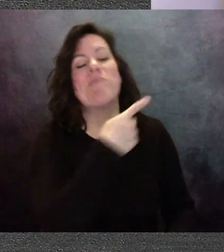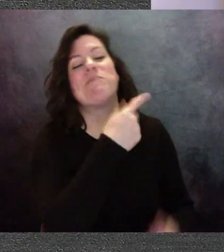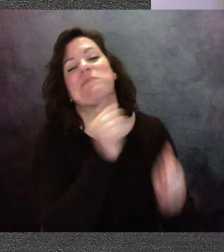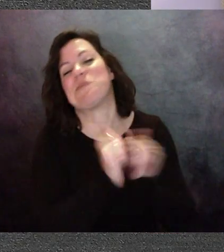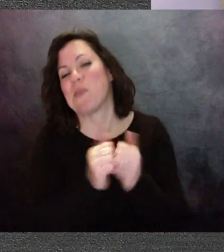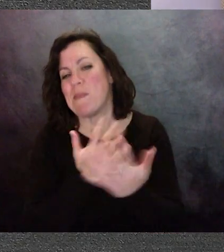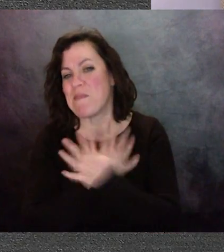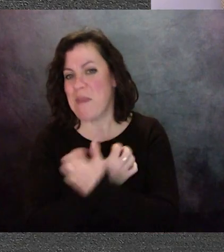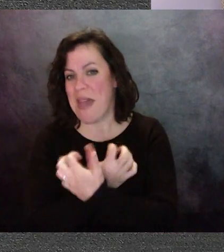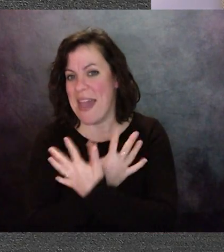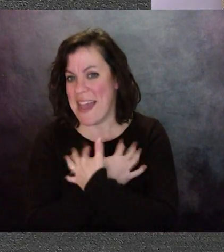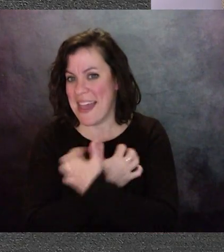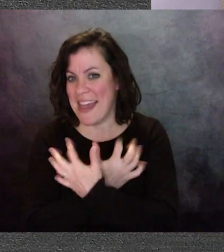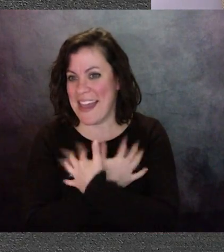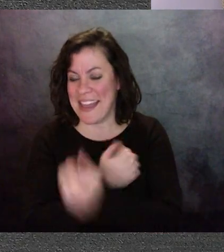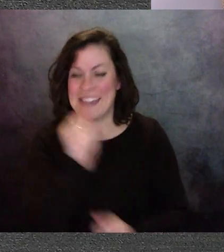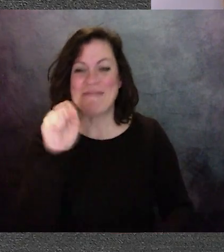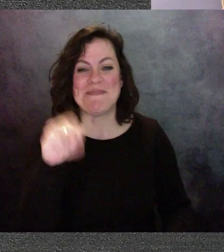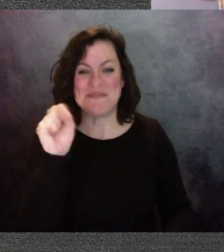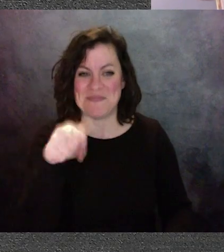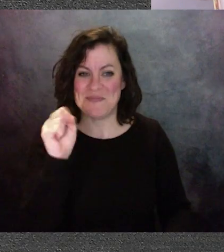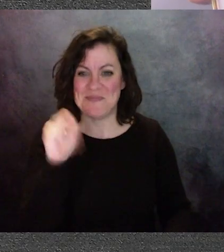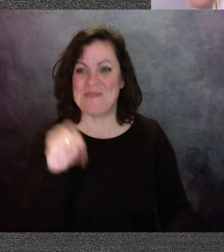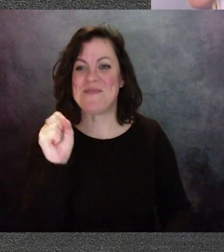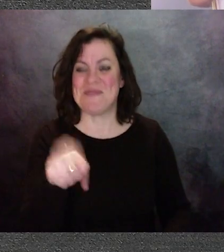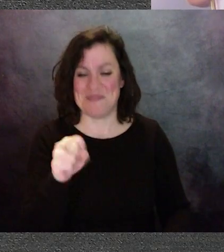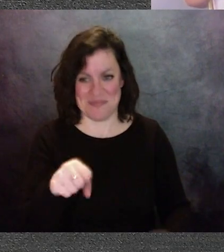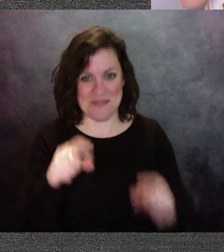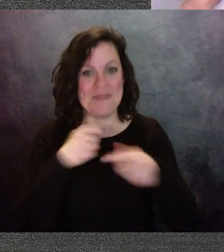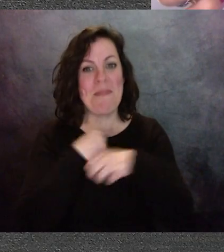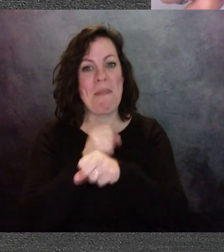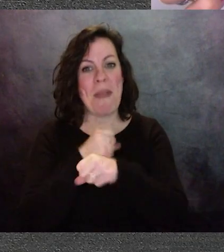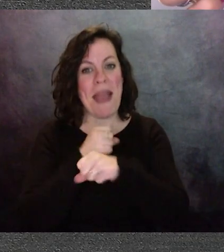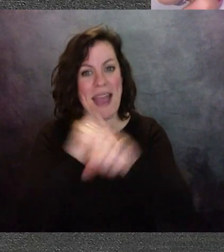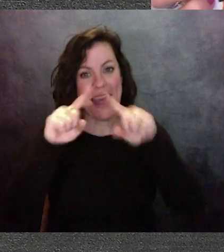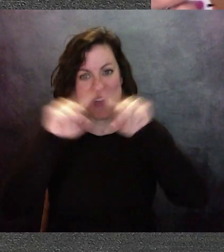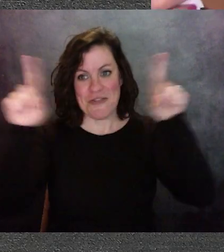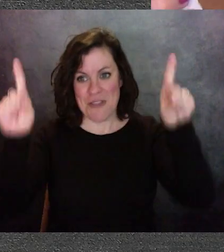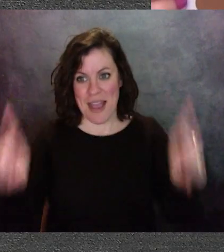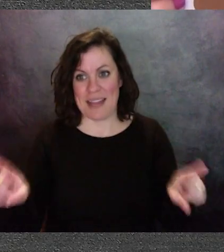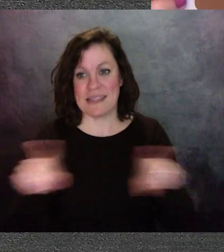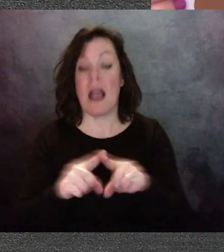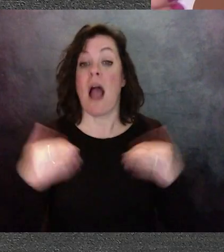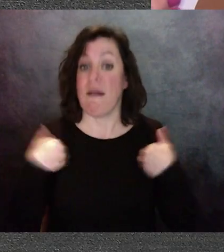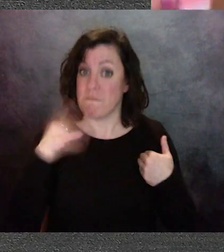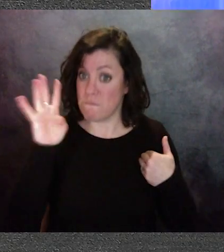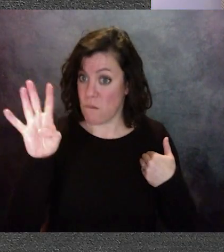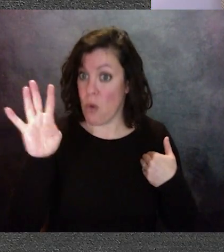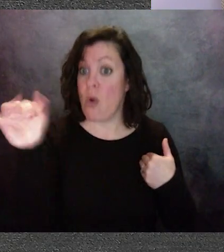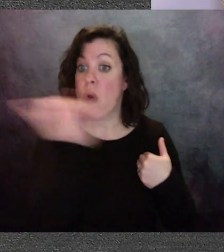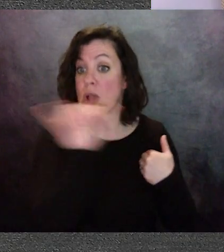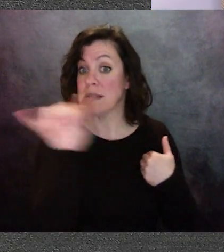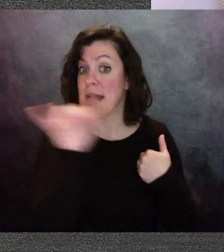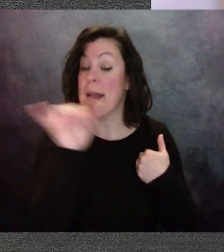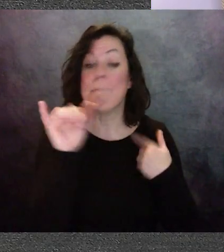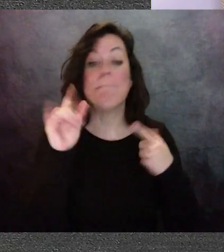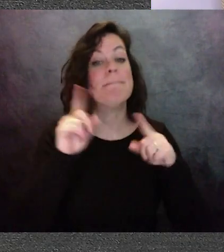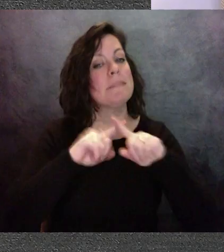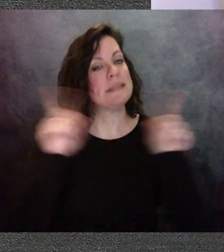The bears were hanging out with the rectangle, and there it is. 4 sides to the same, to the